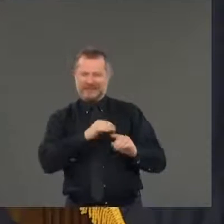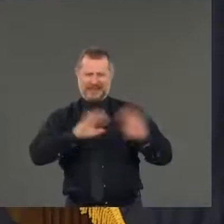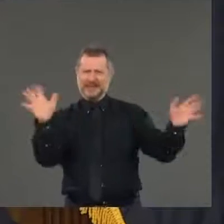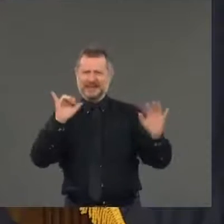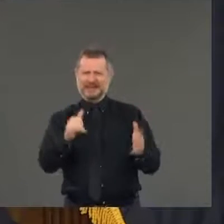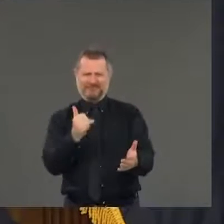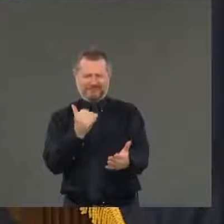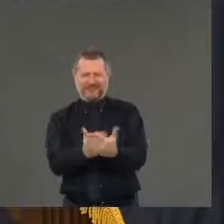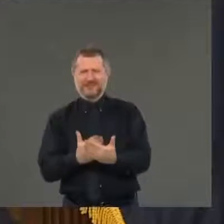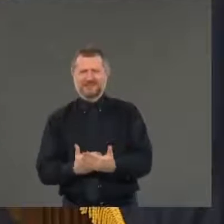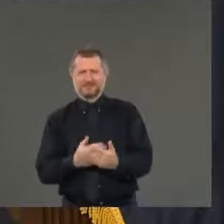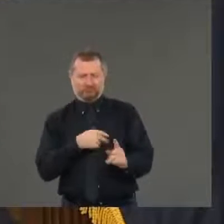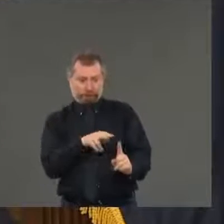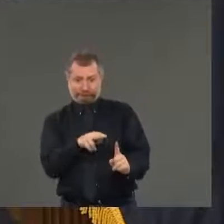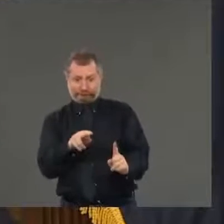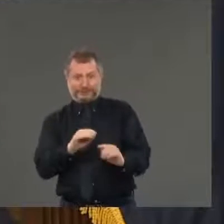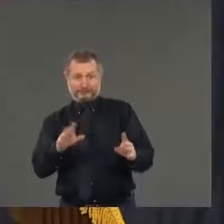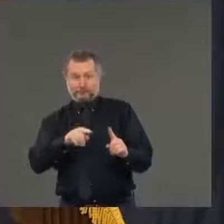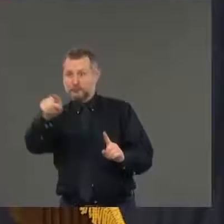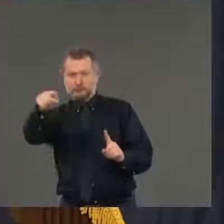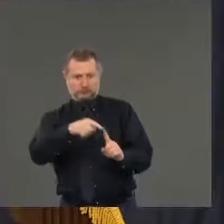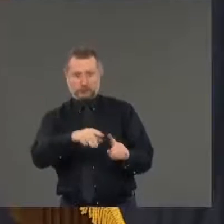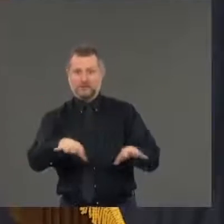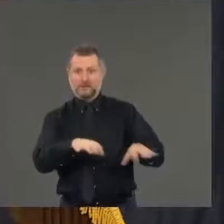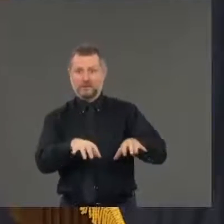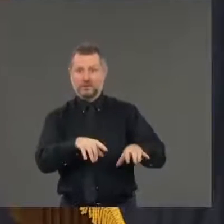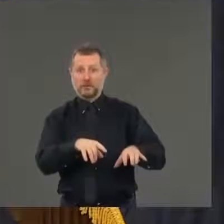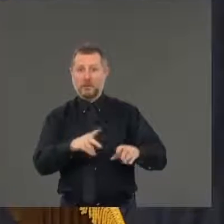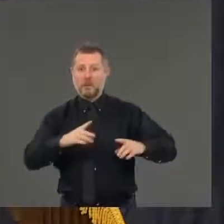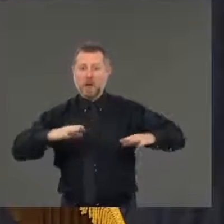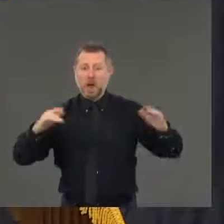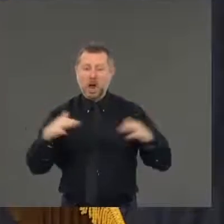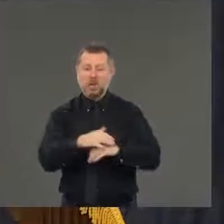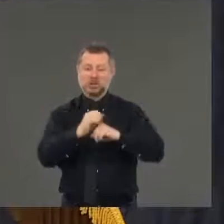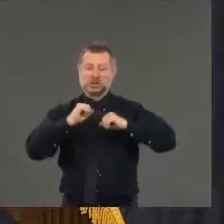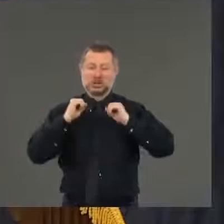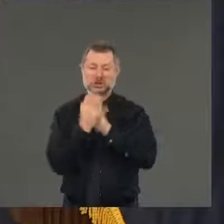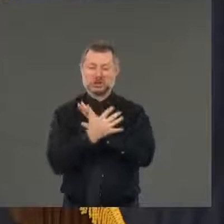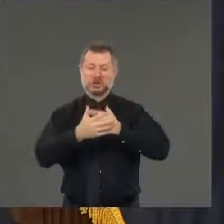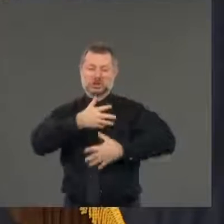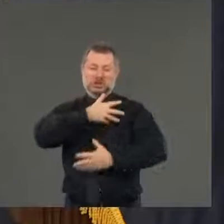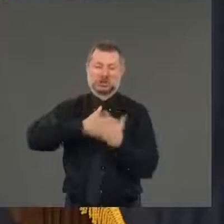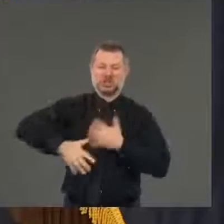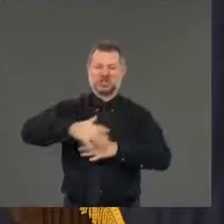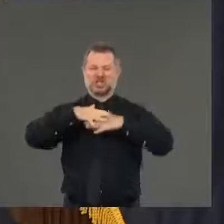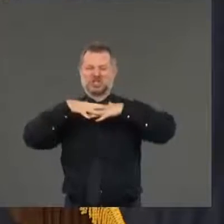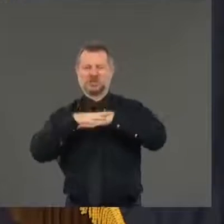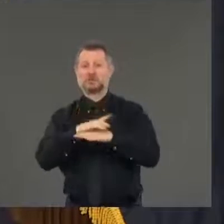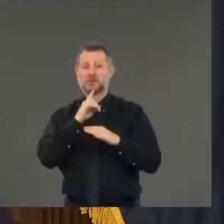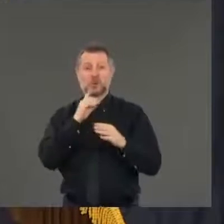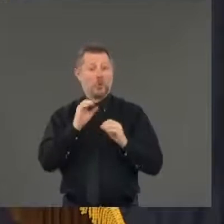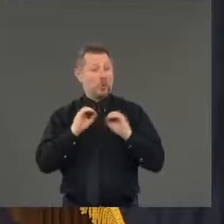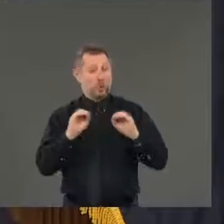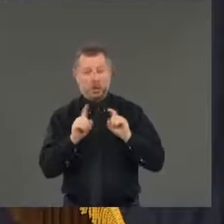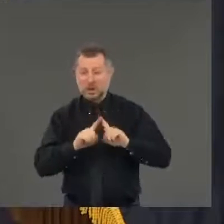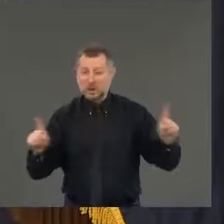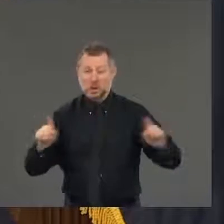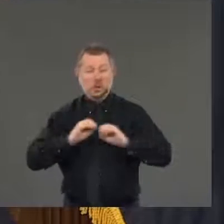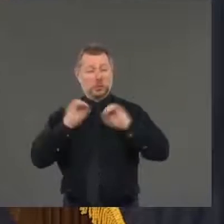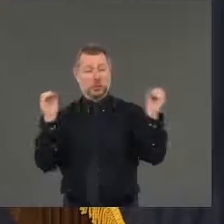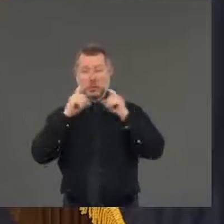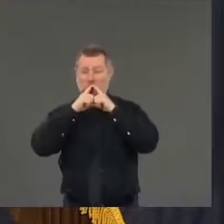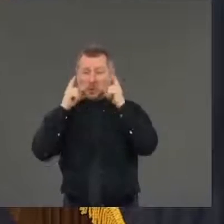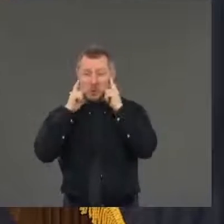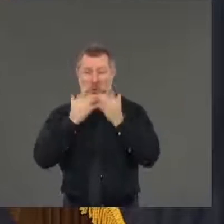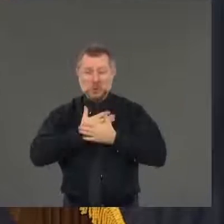extent. If you have large gatherings of people who are not socially distanced, who are not wearing masks, you